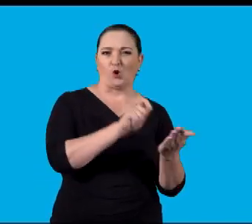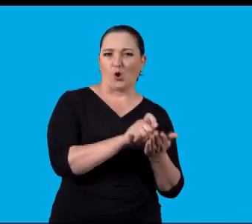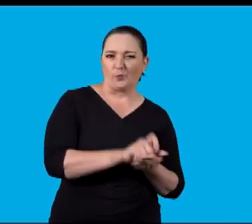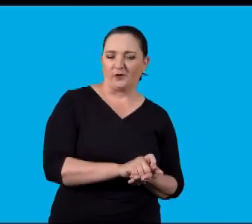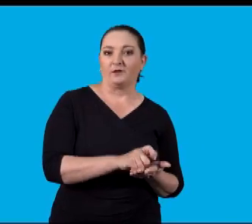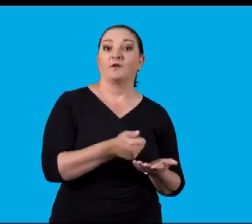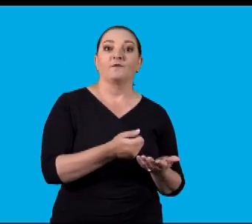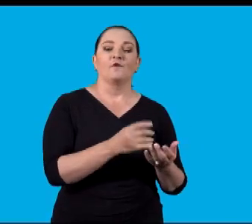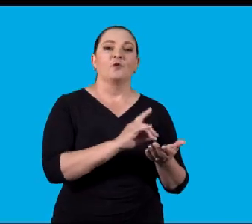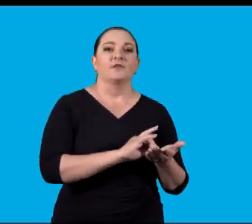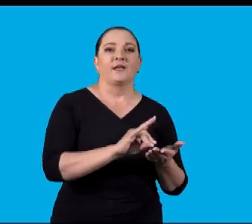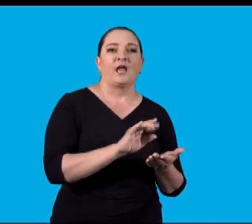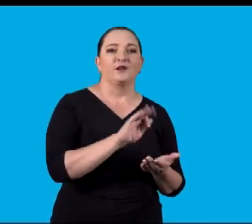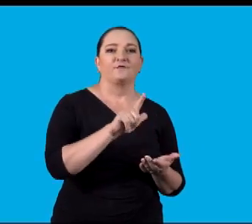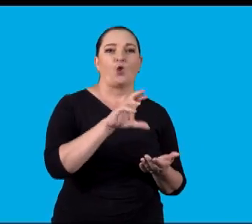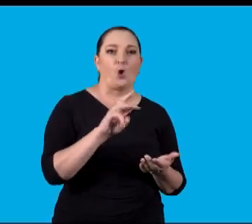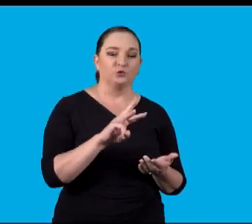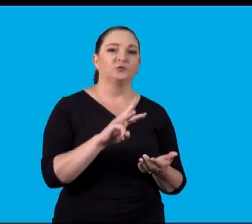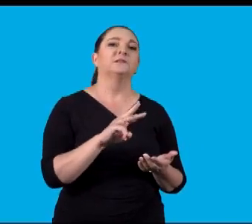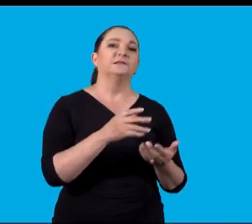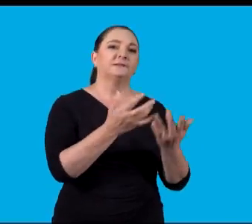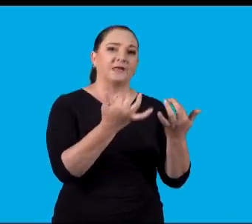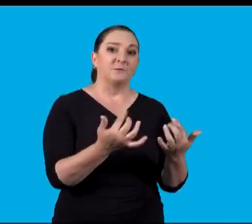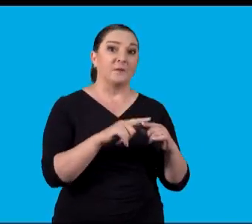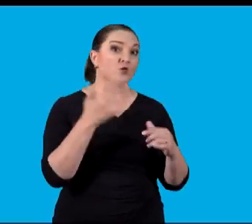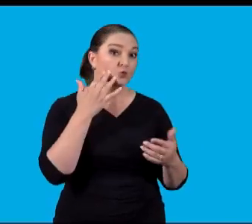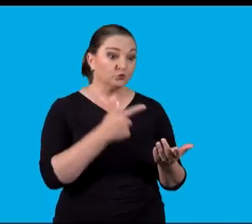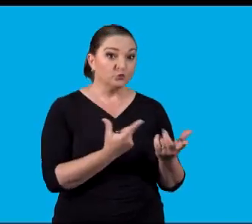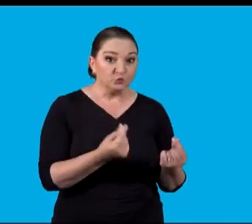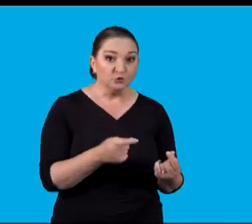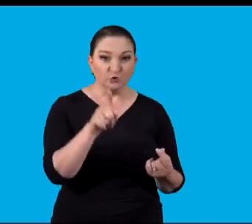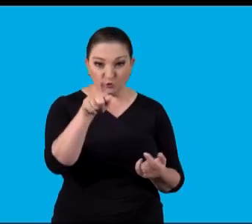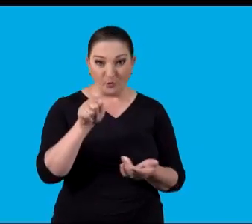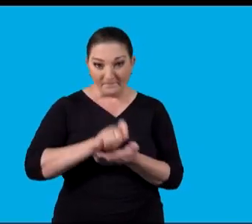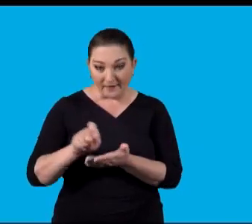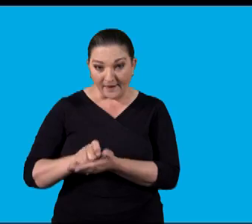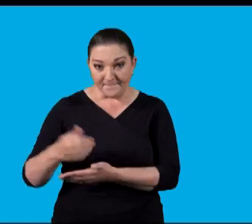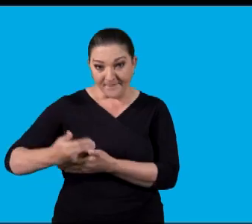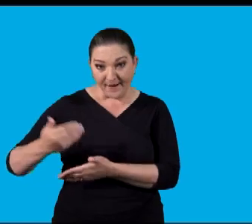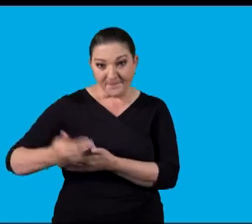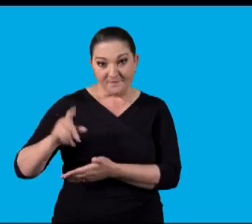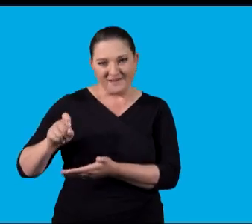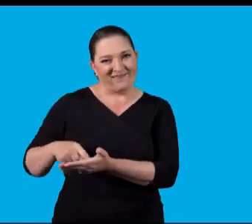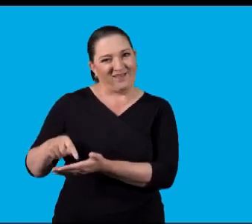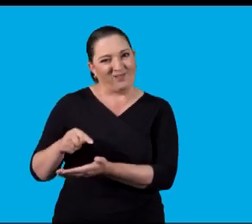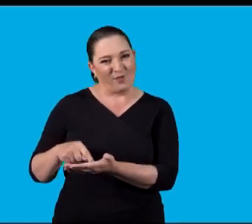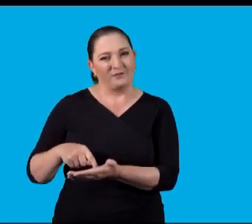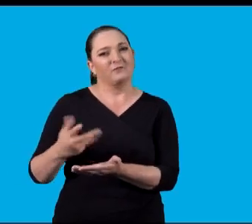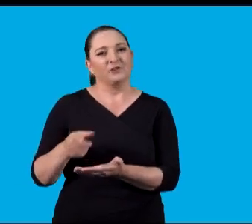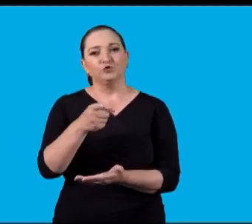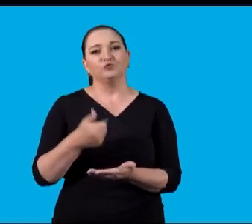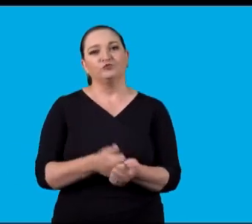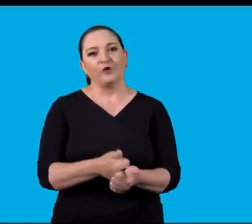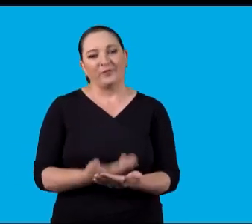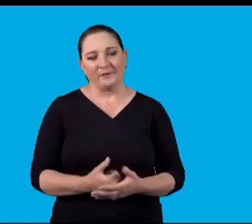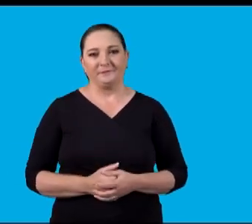statement. So make sure that when I do the calculations, have a pen, have a paper, And you must also have a calculator so that you can also